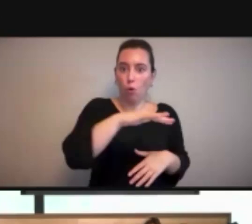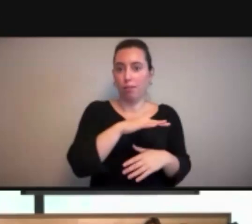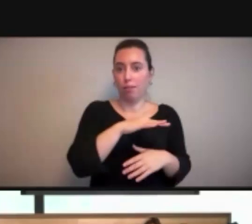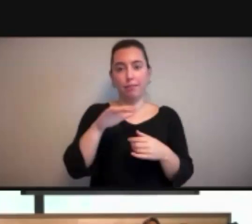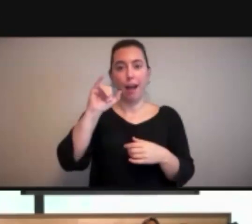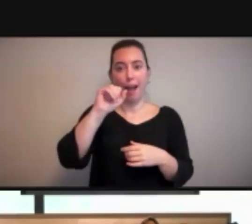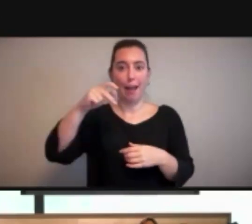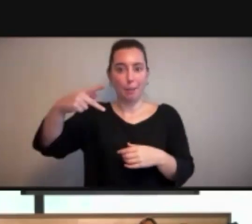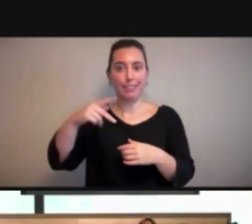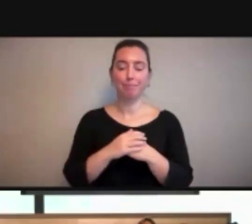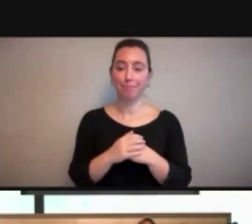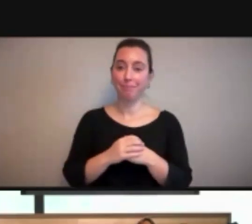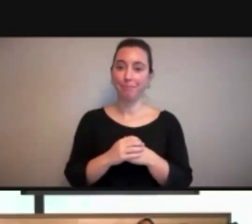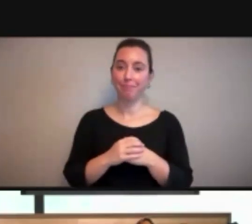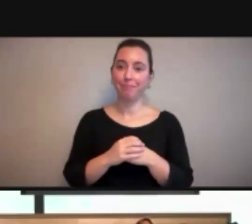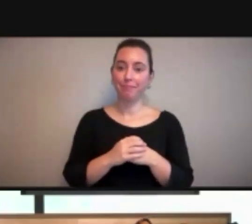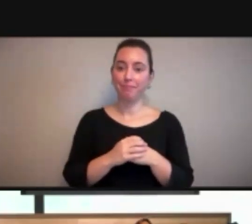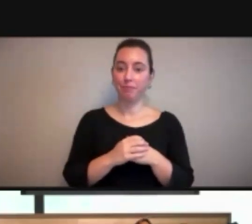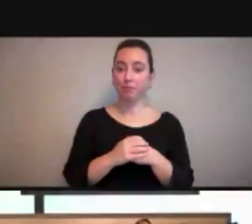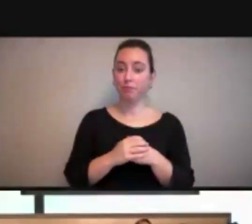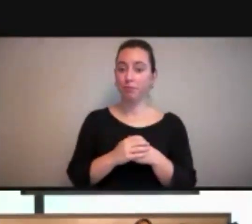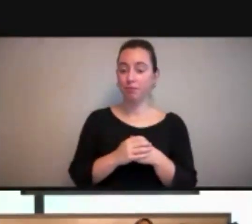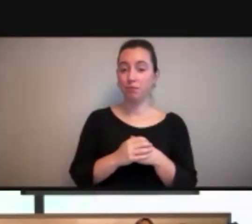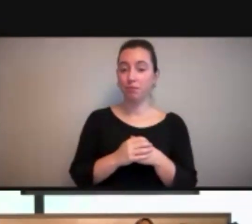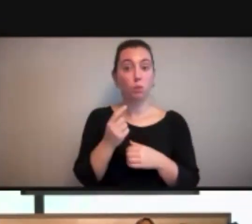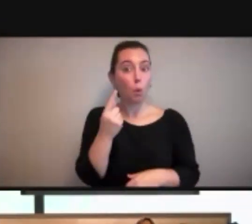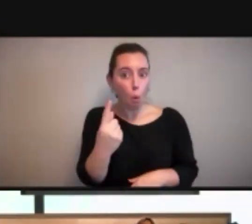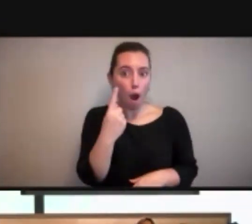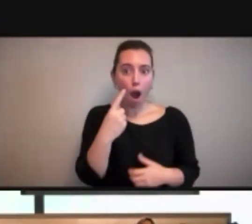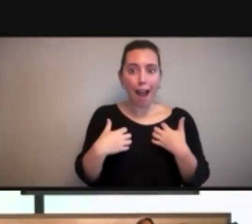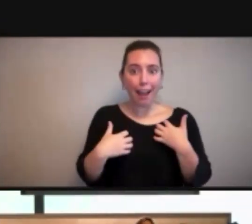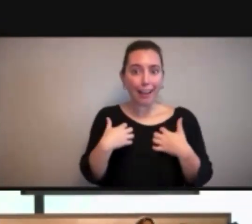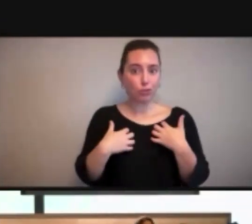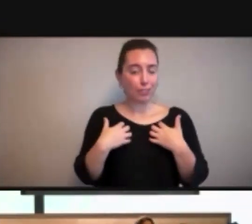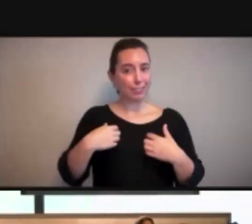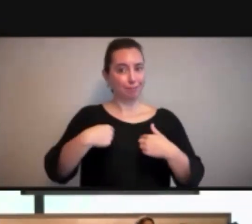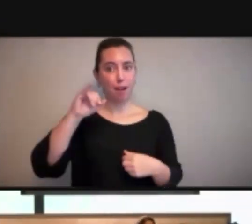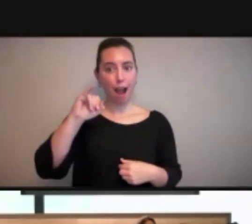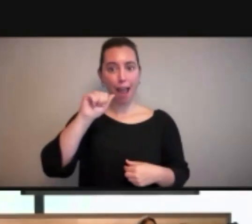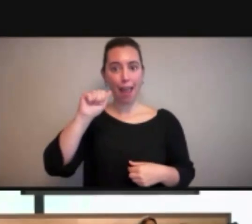One of the interesting things that we provide also as an organization is